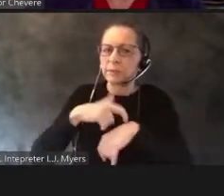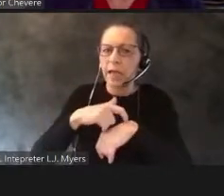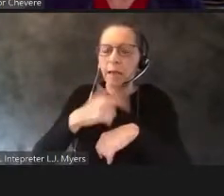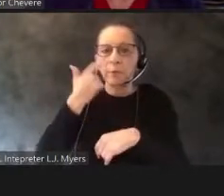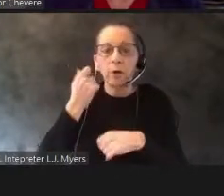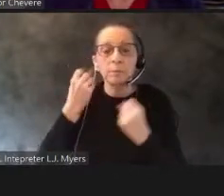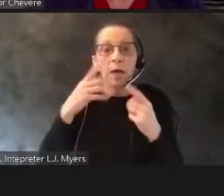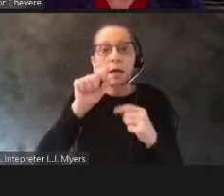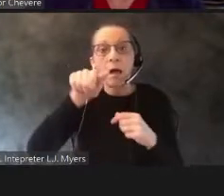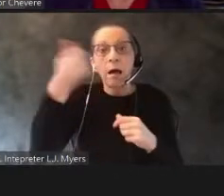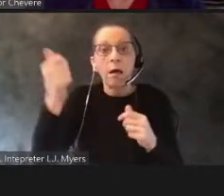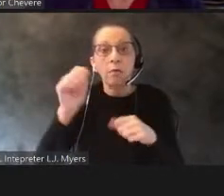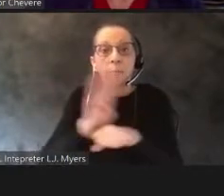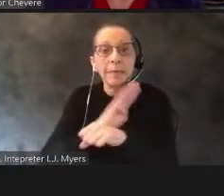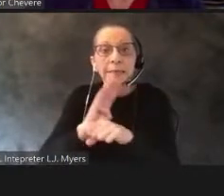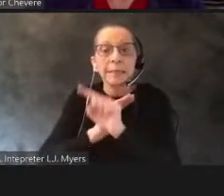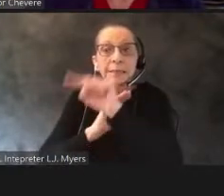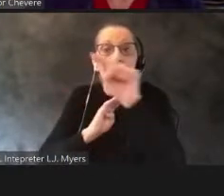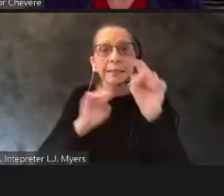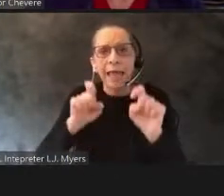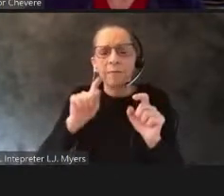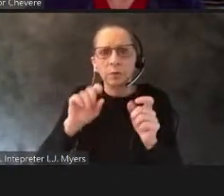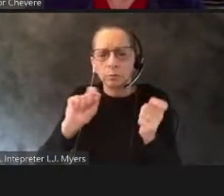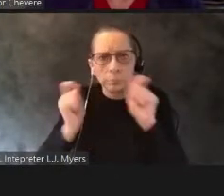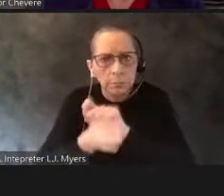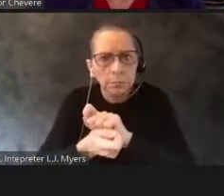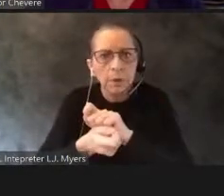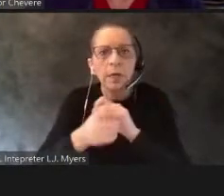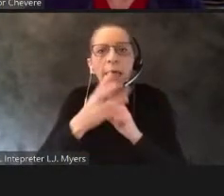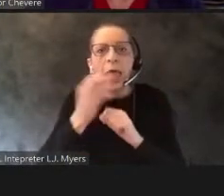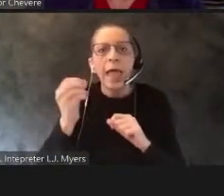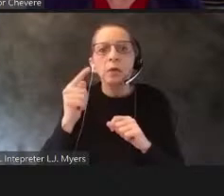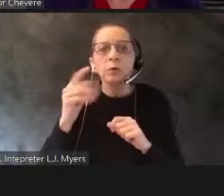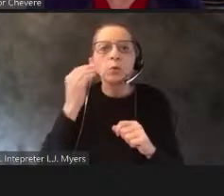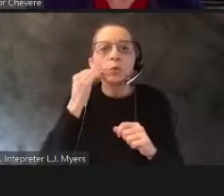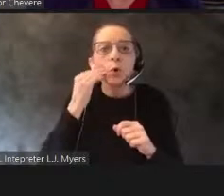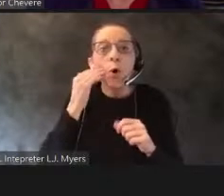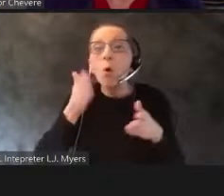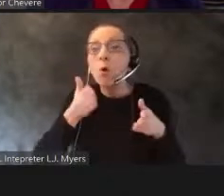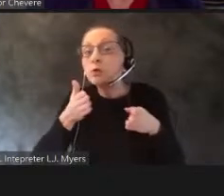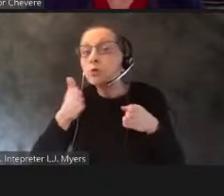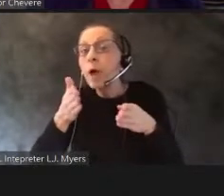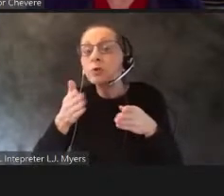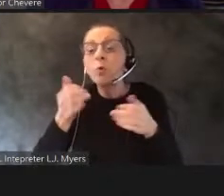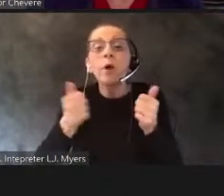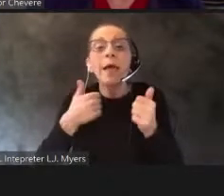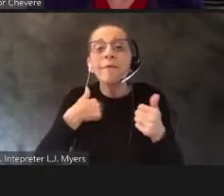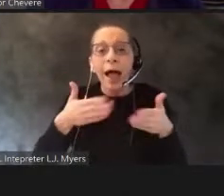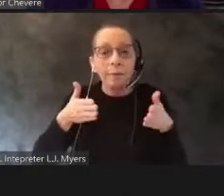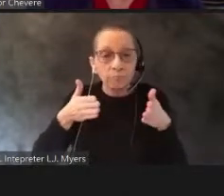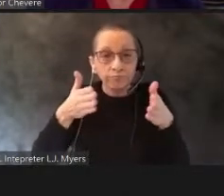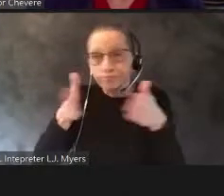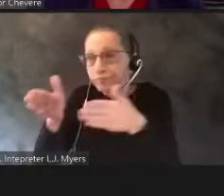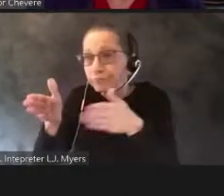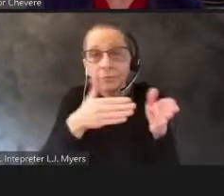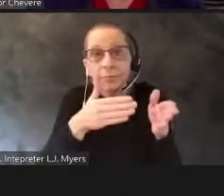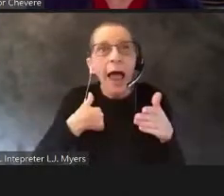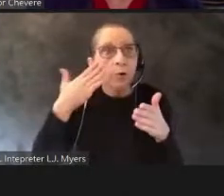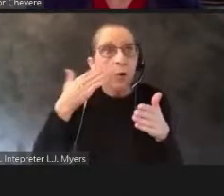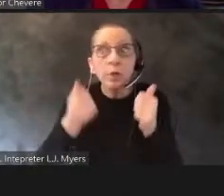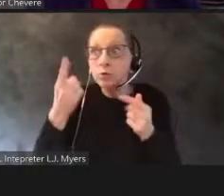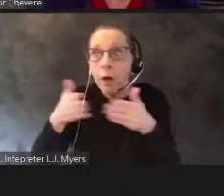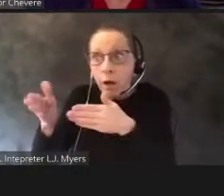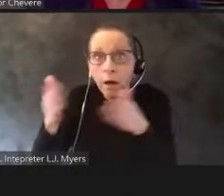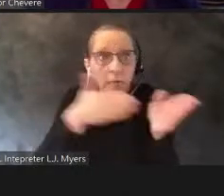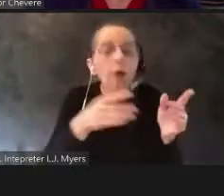of the companies are having to pivot, right? And so to know a direction to pivot. And I asked that also because today